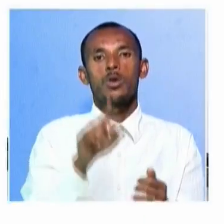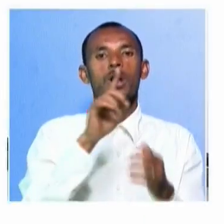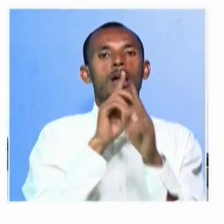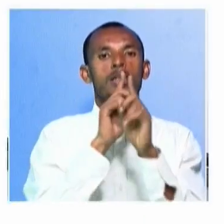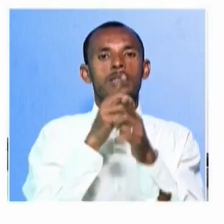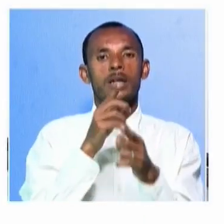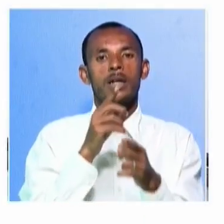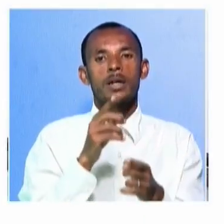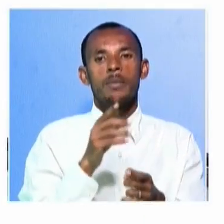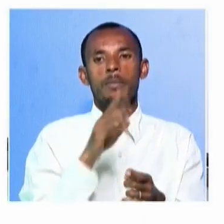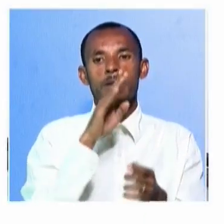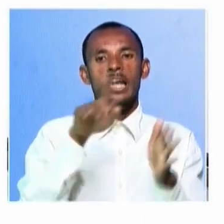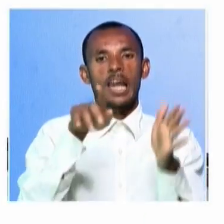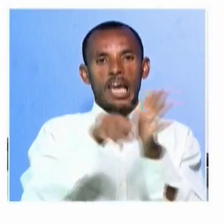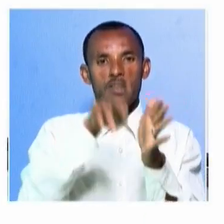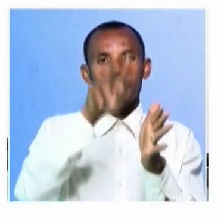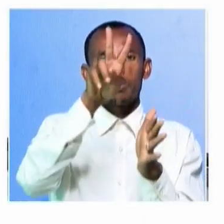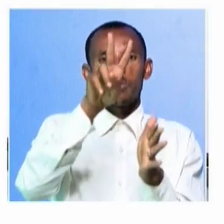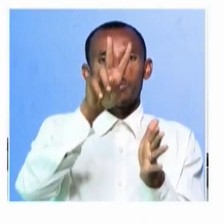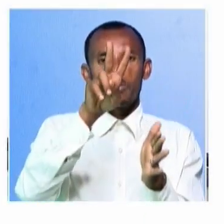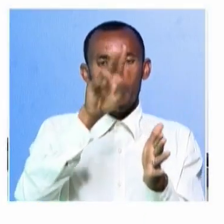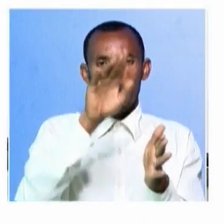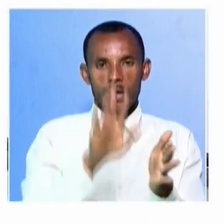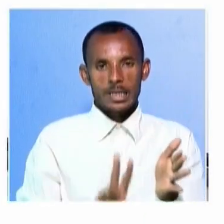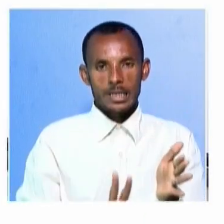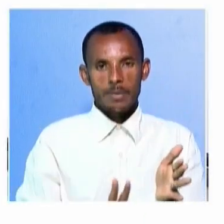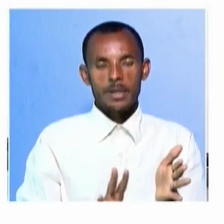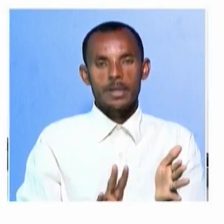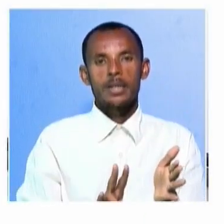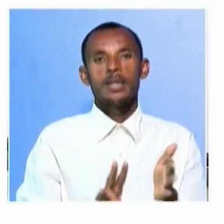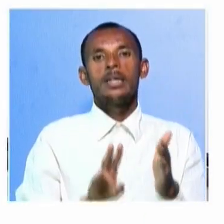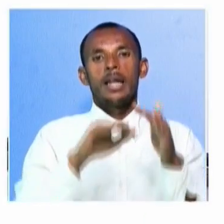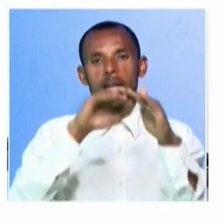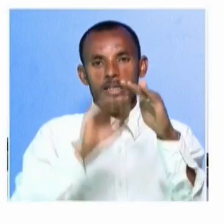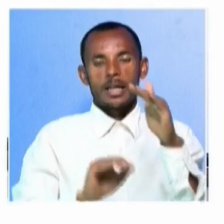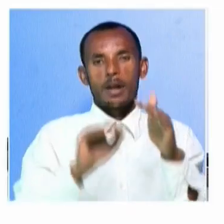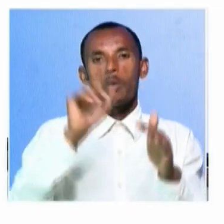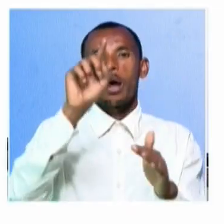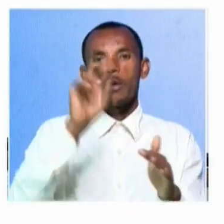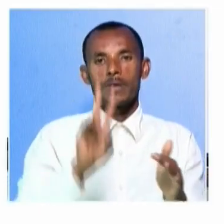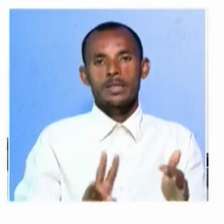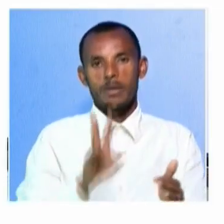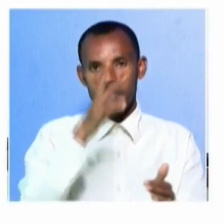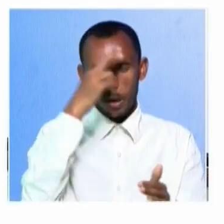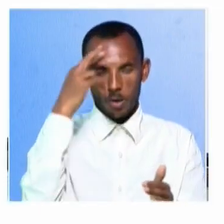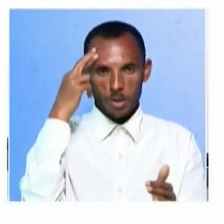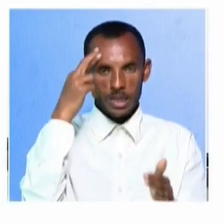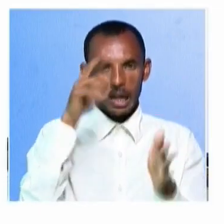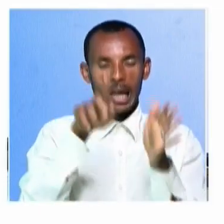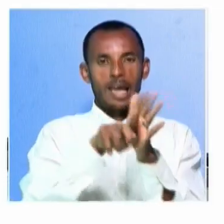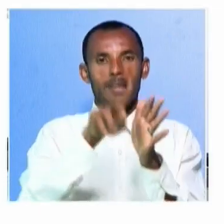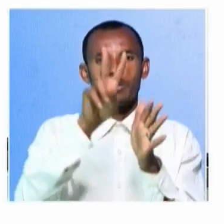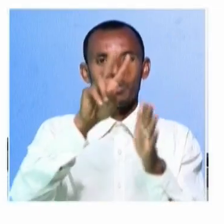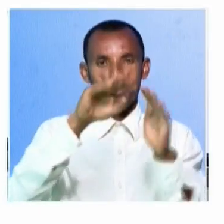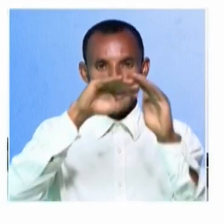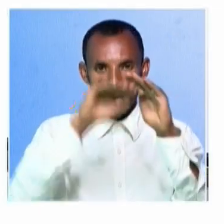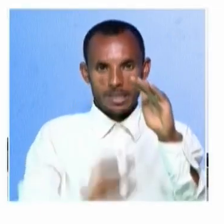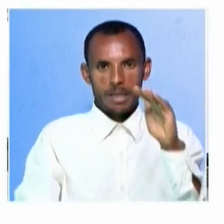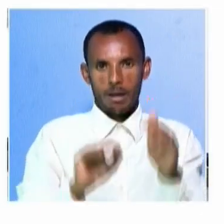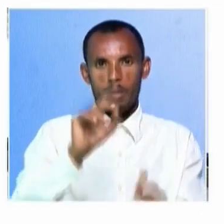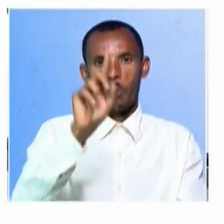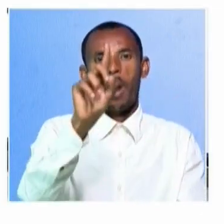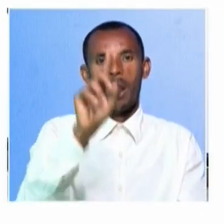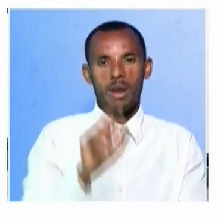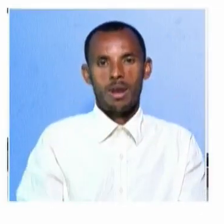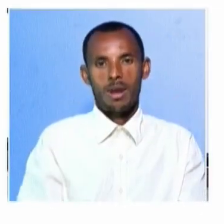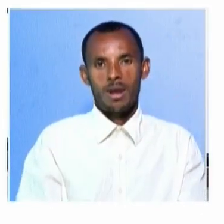will be minus 2 over 7 is less than 1 over 7 because minus 2 is less than 1.